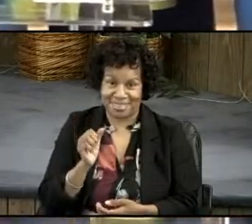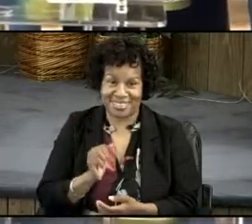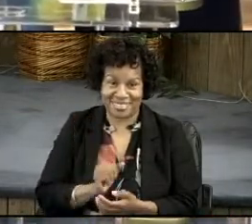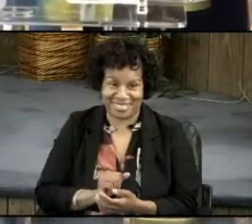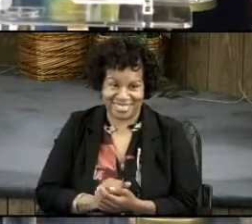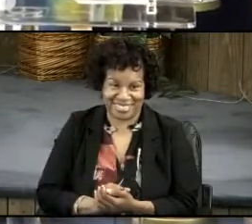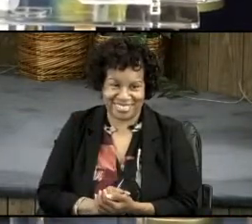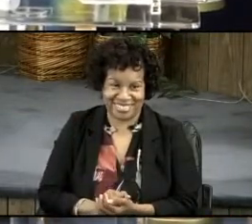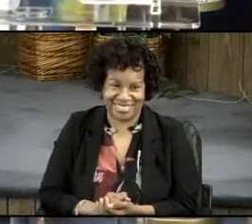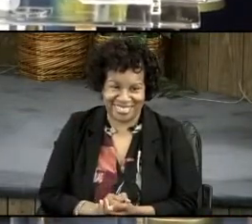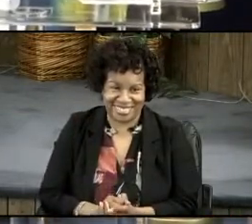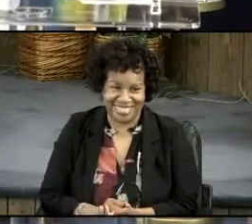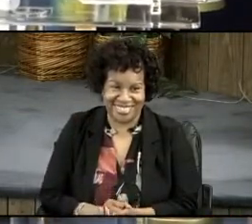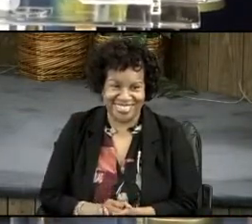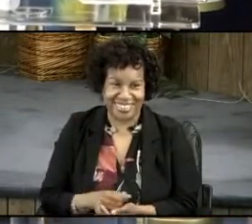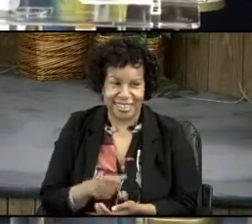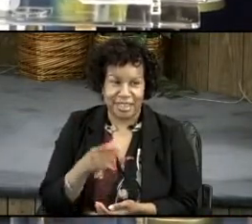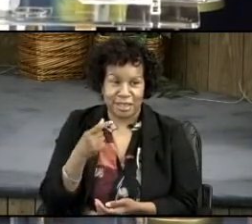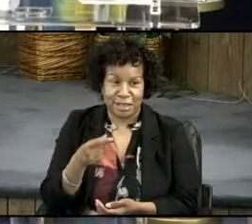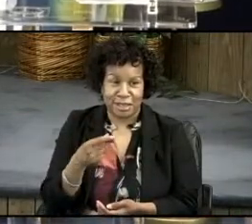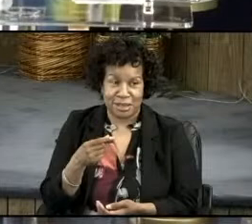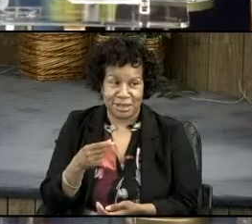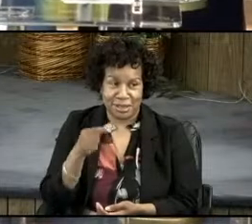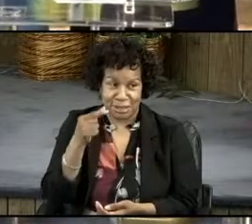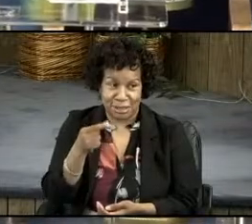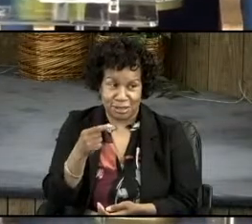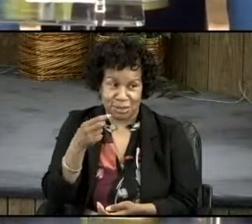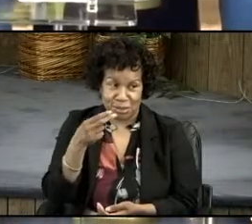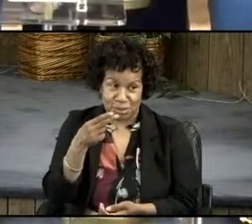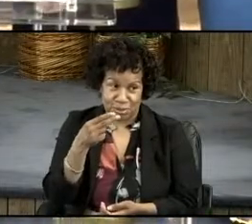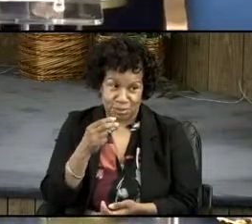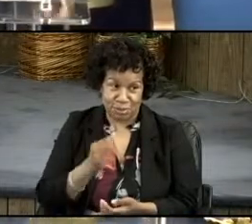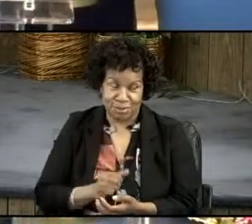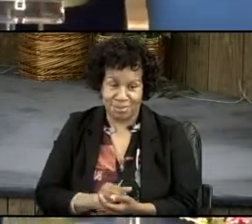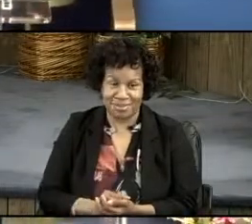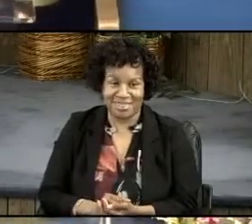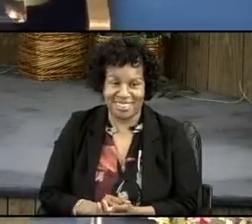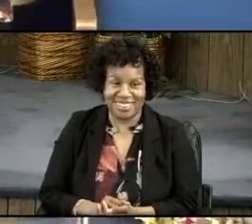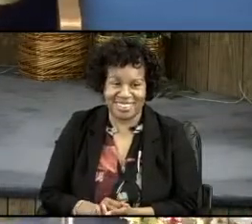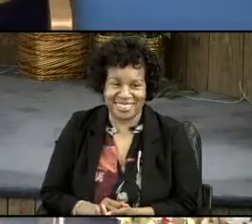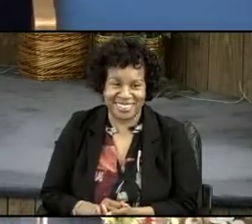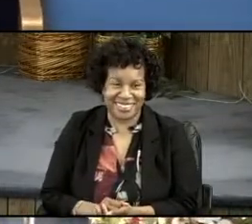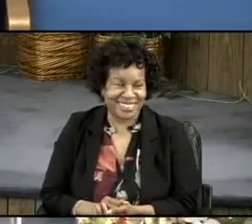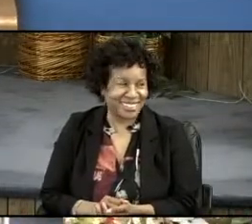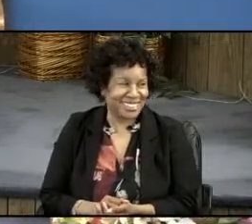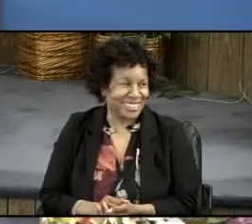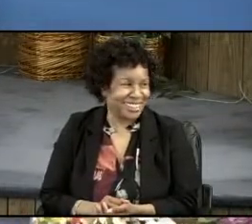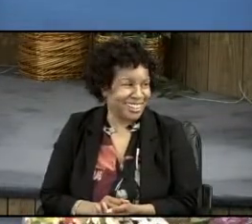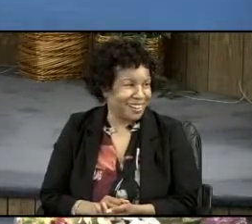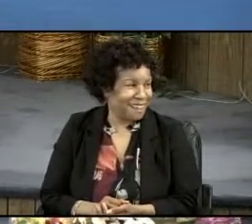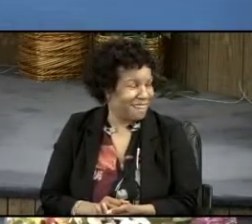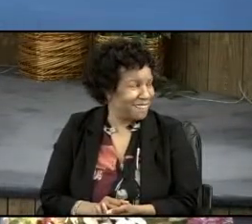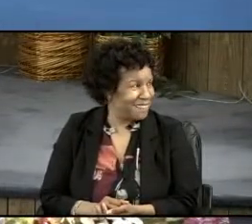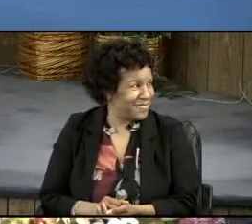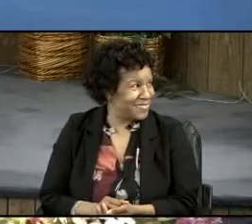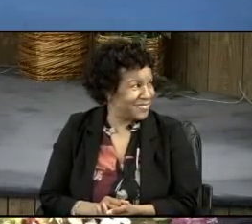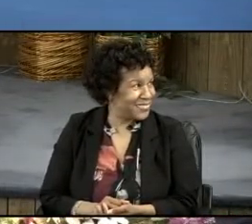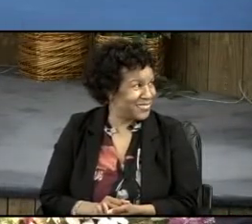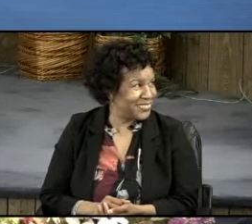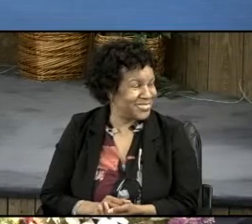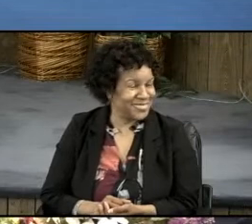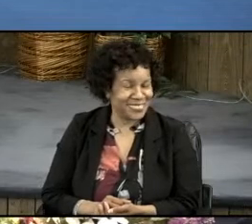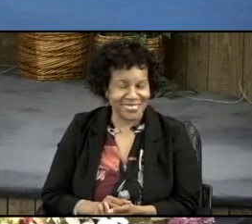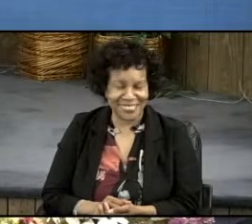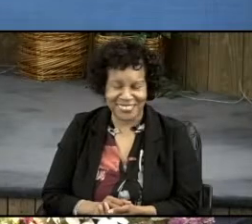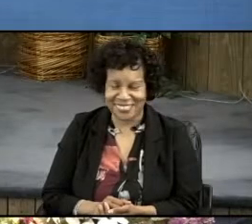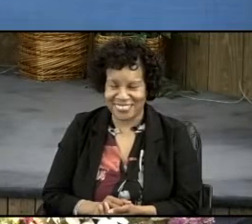too. You ask some of y'all how you doing, and then you get the whole story. Well, they kicked my dog and stole my cat and ran over my